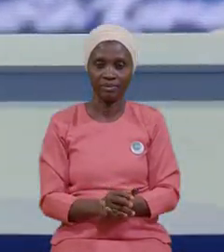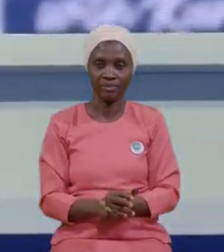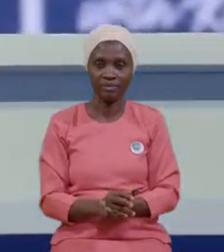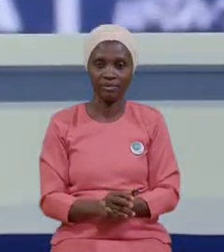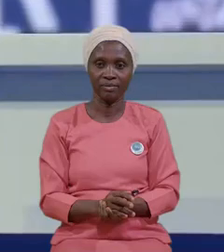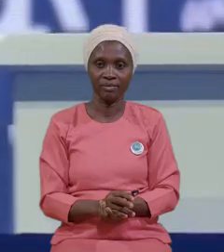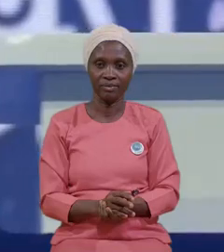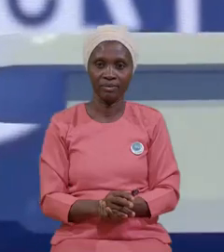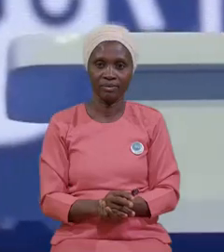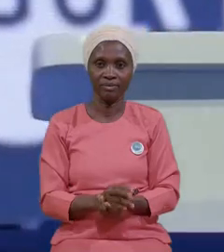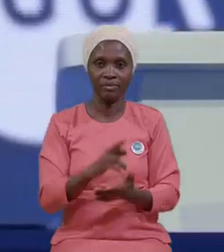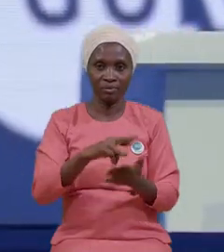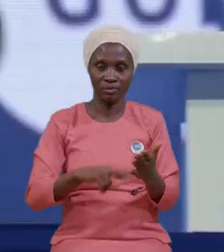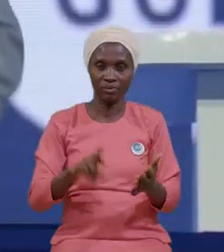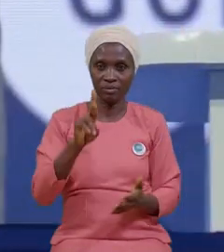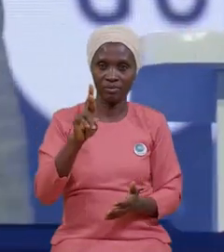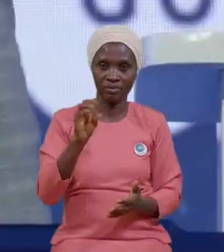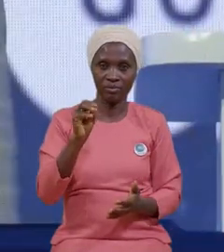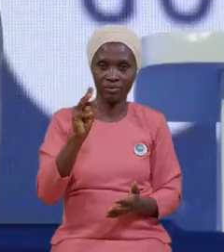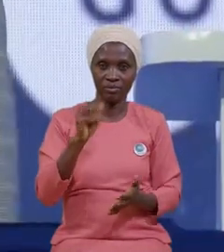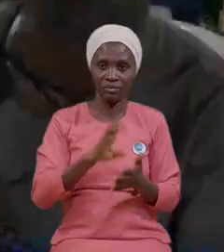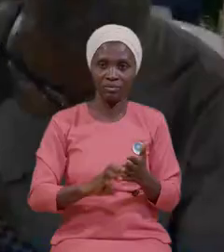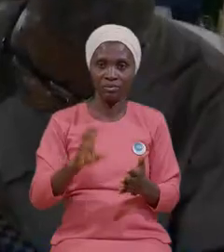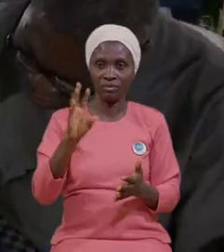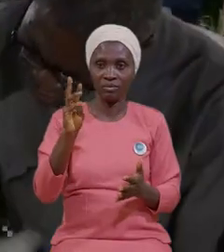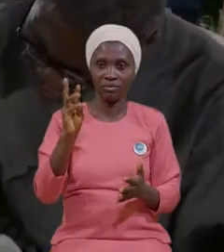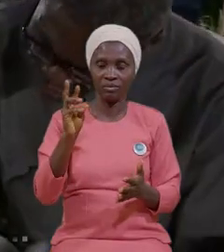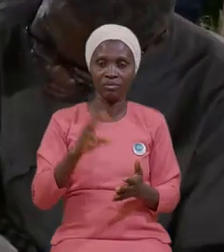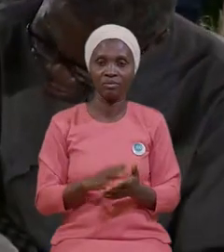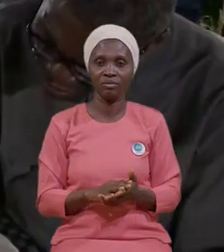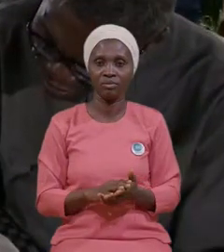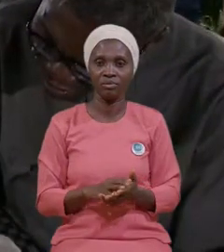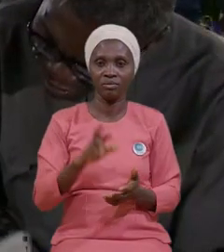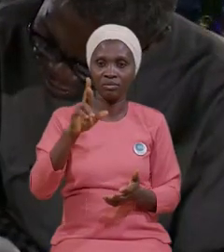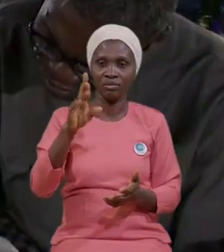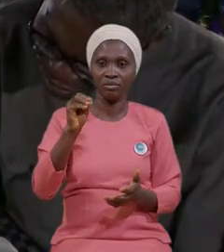Look at Romans chapter 16, verse 20.